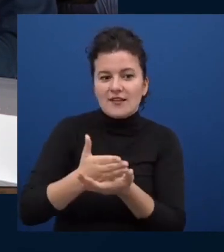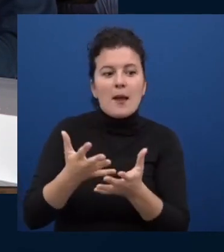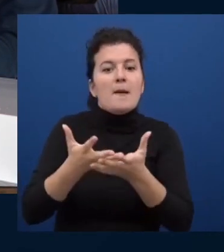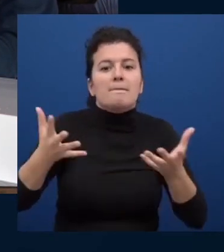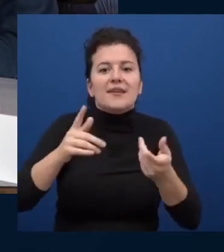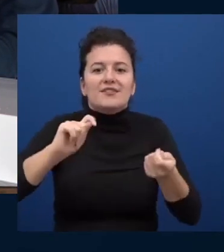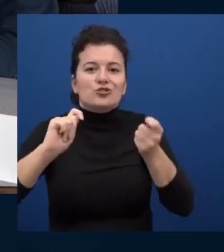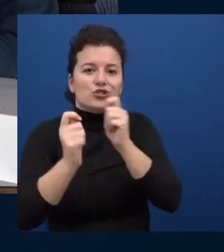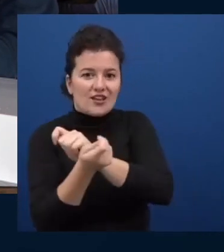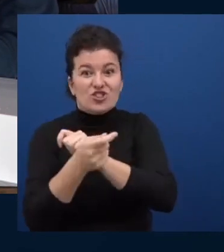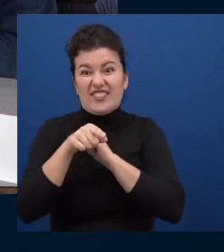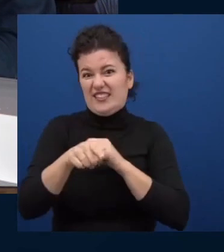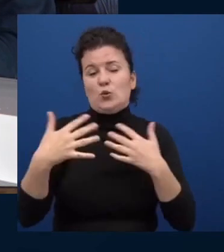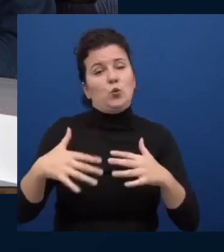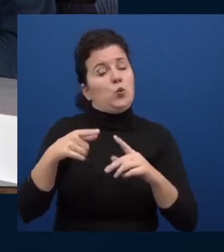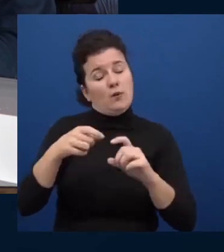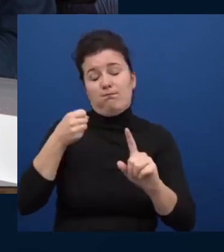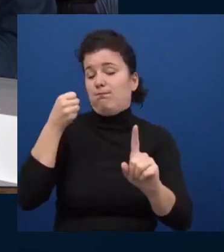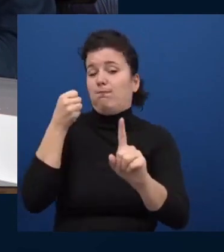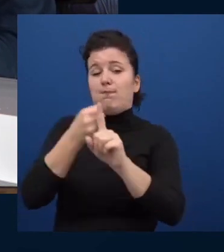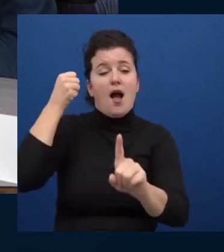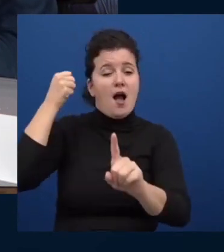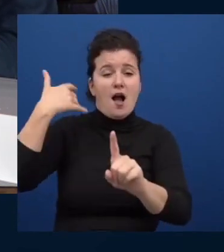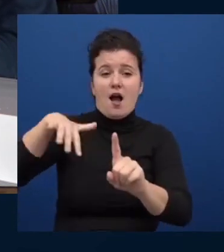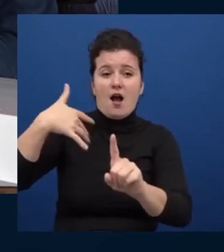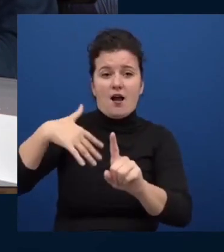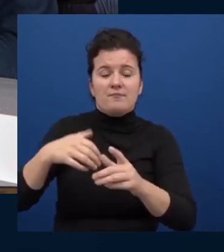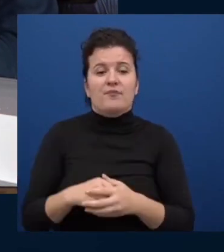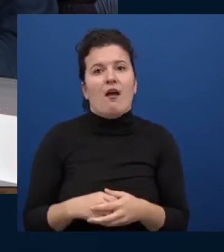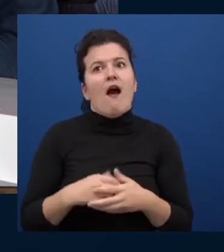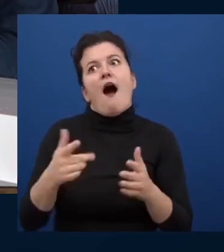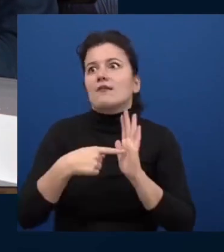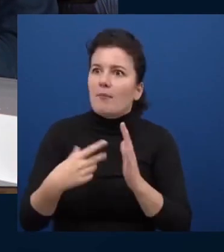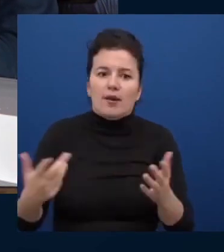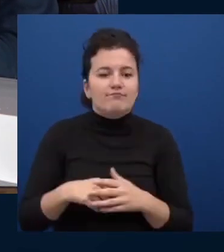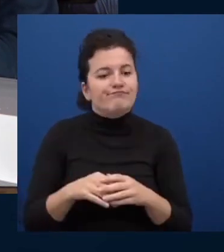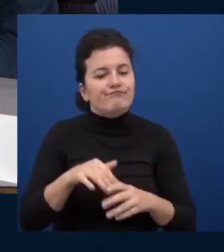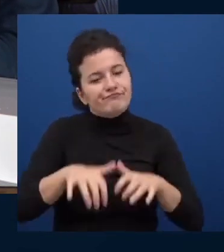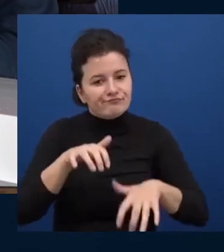You actually can, version accordingly. You don't have to wait for,